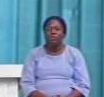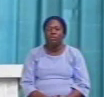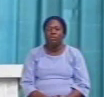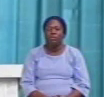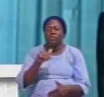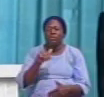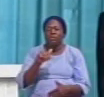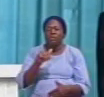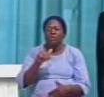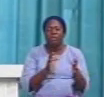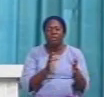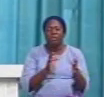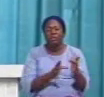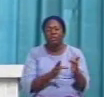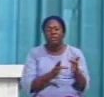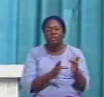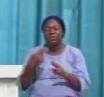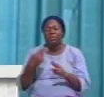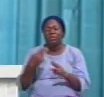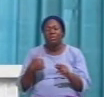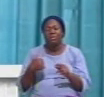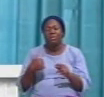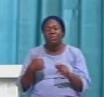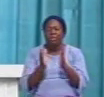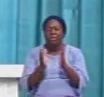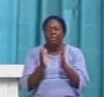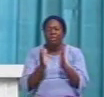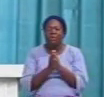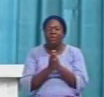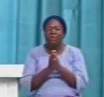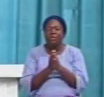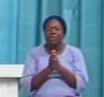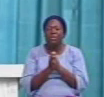In Jesus' name we pray.